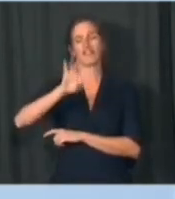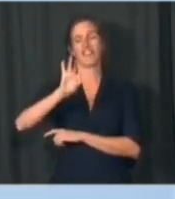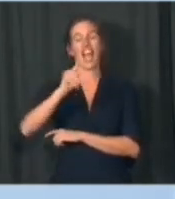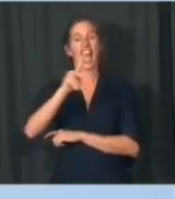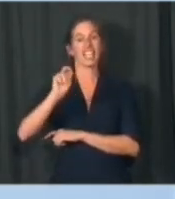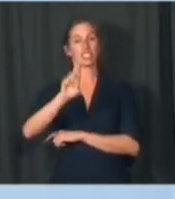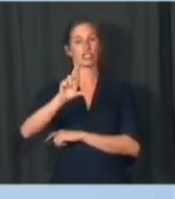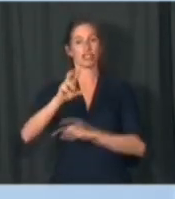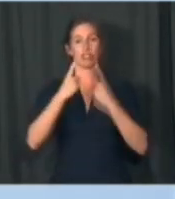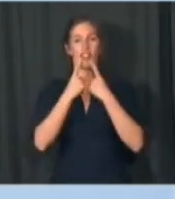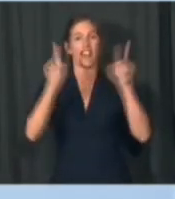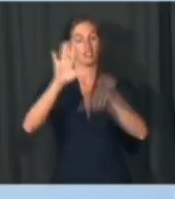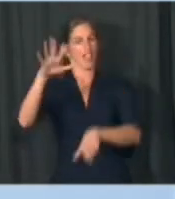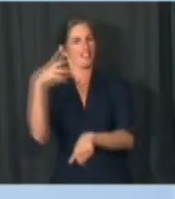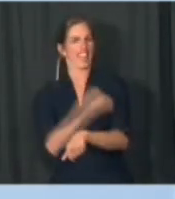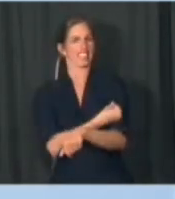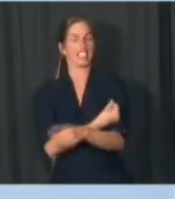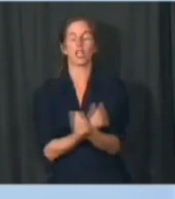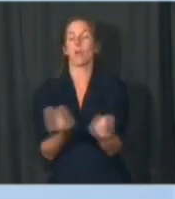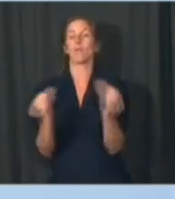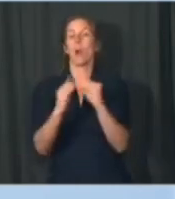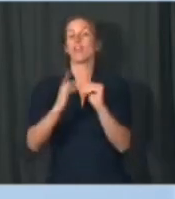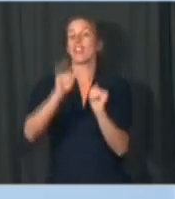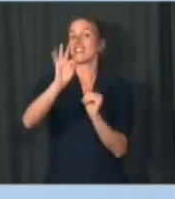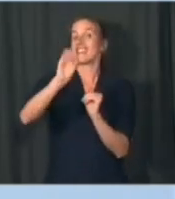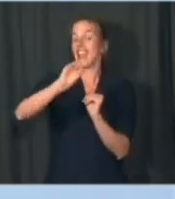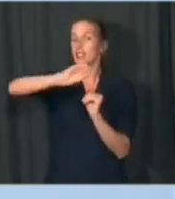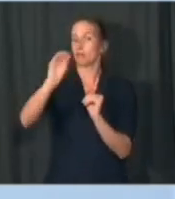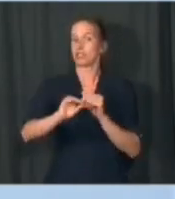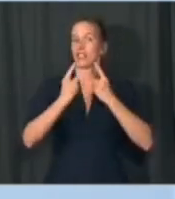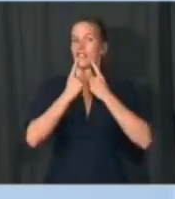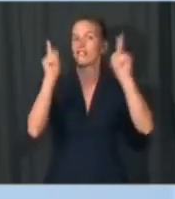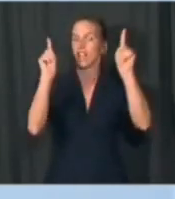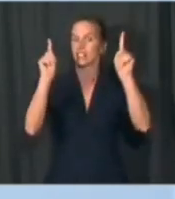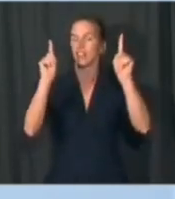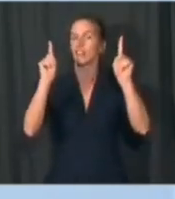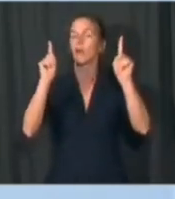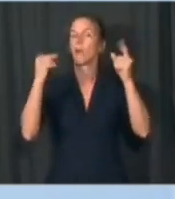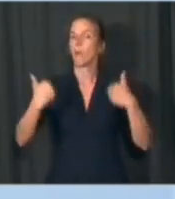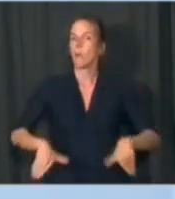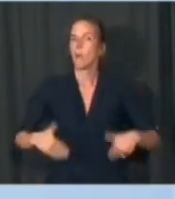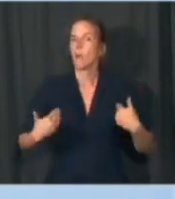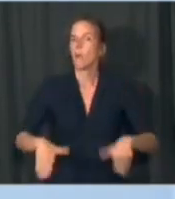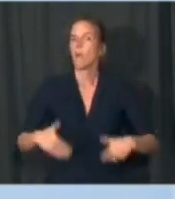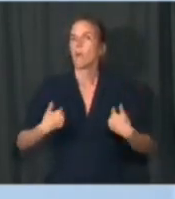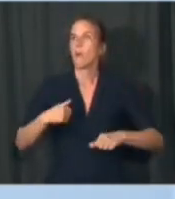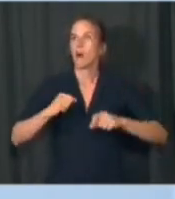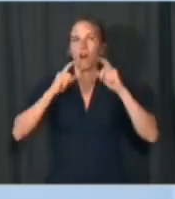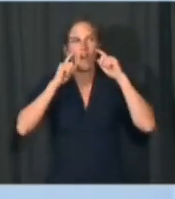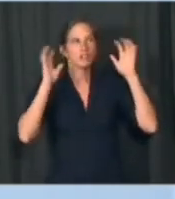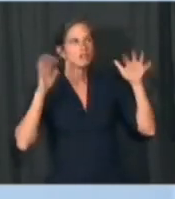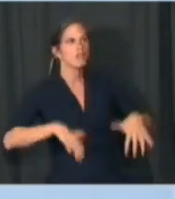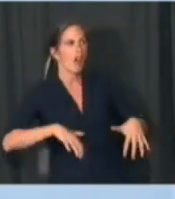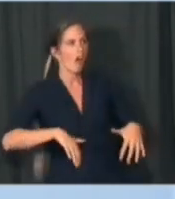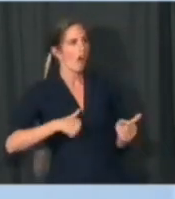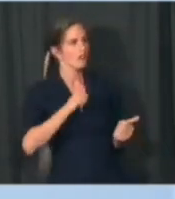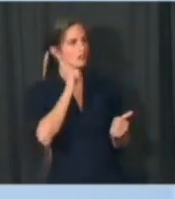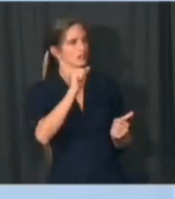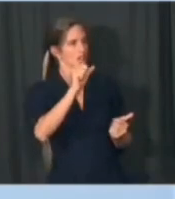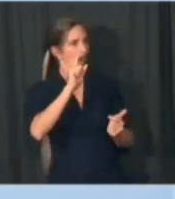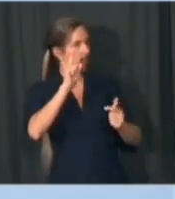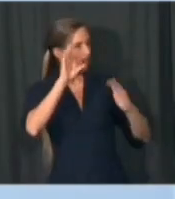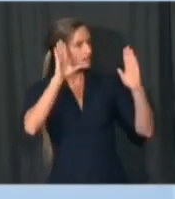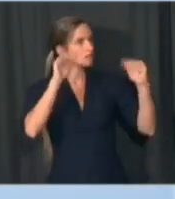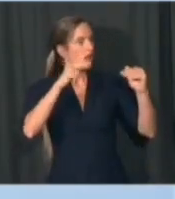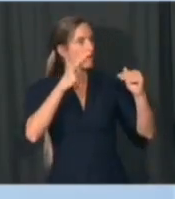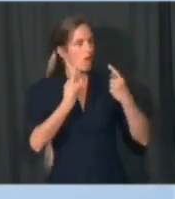90% effective. This far exceeds any and all expectations. Nobody thought they'd get to that level. And we have others